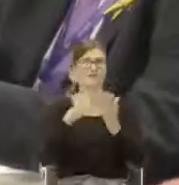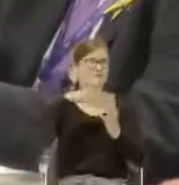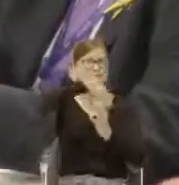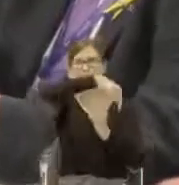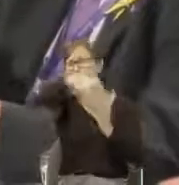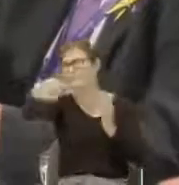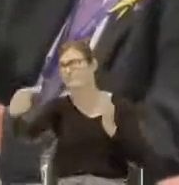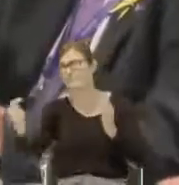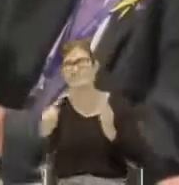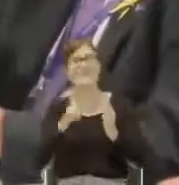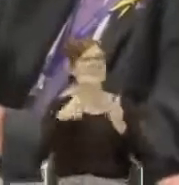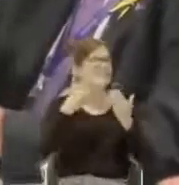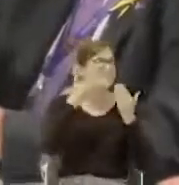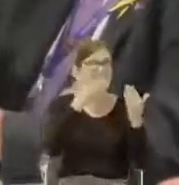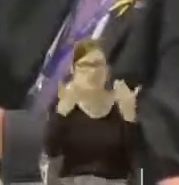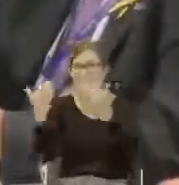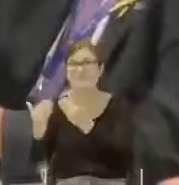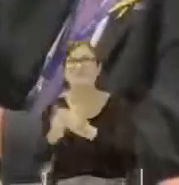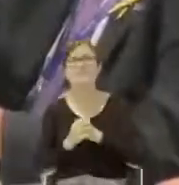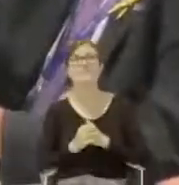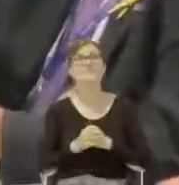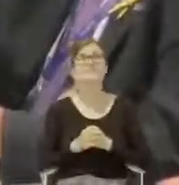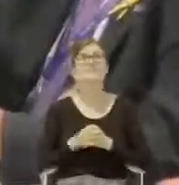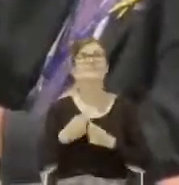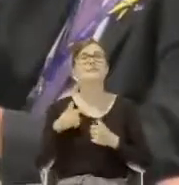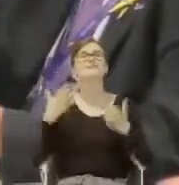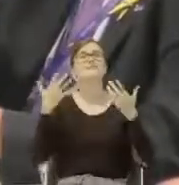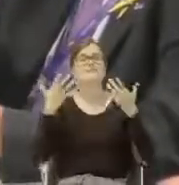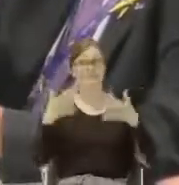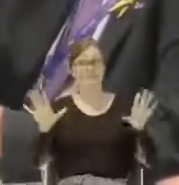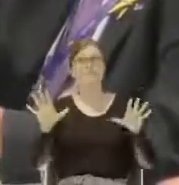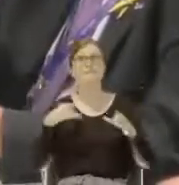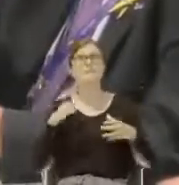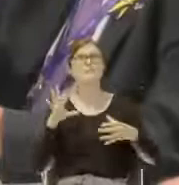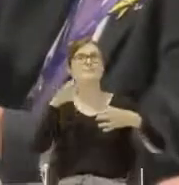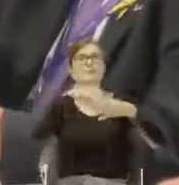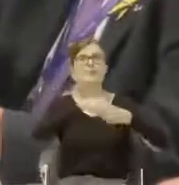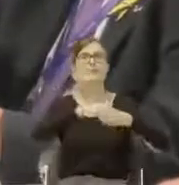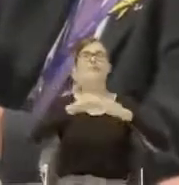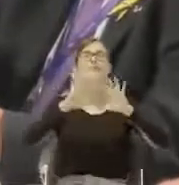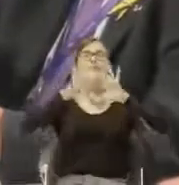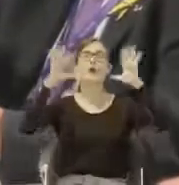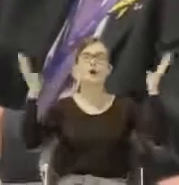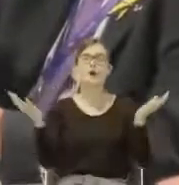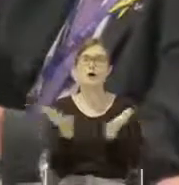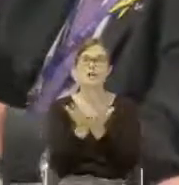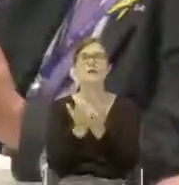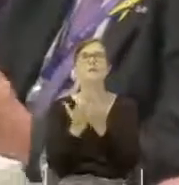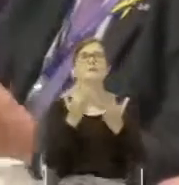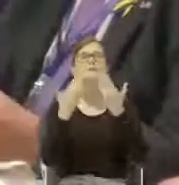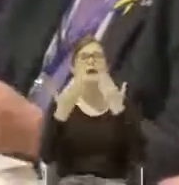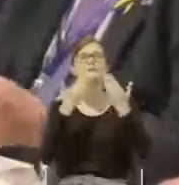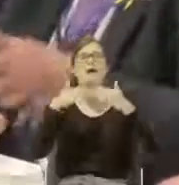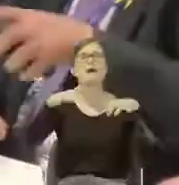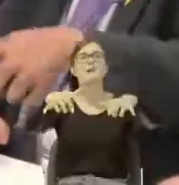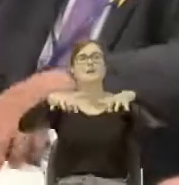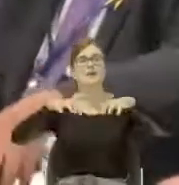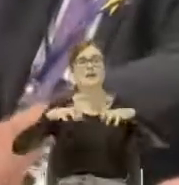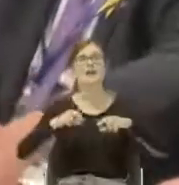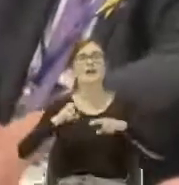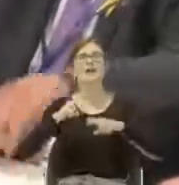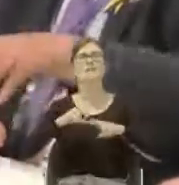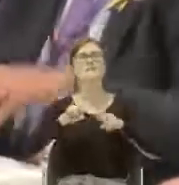to cities. I still remember that. And for your tireless work done in convening this World Assembly and